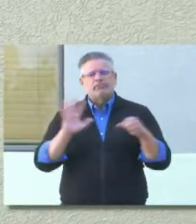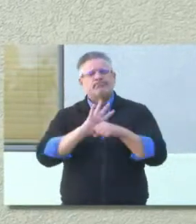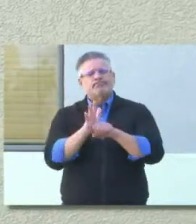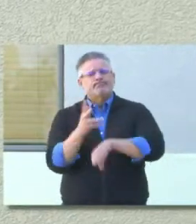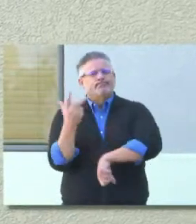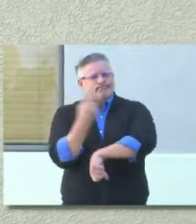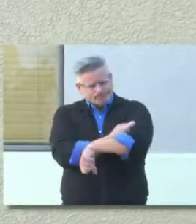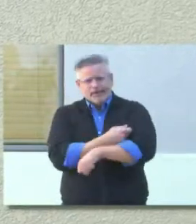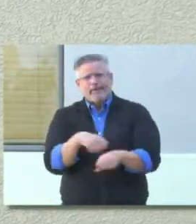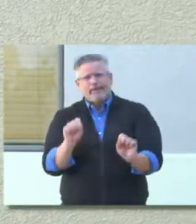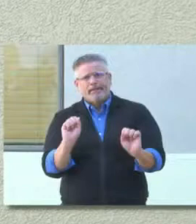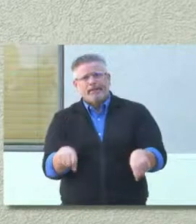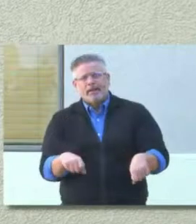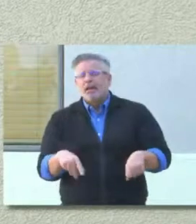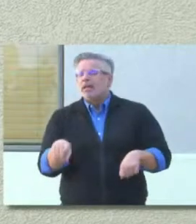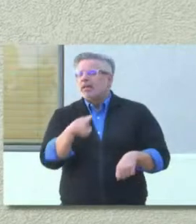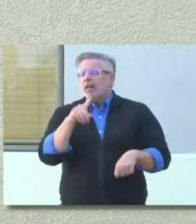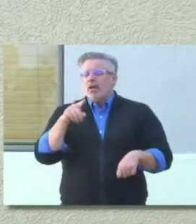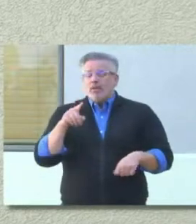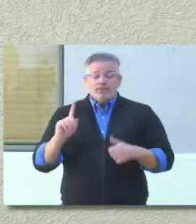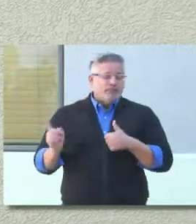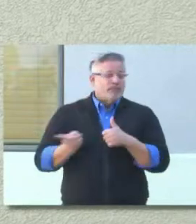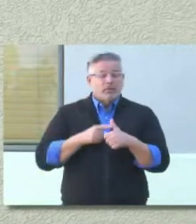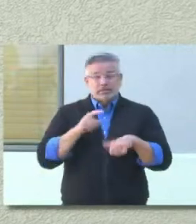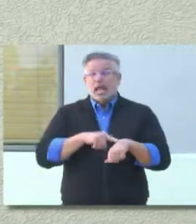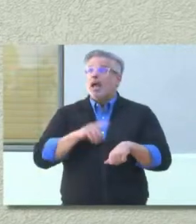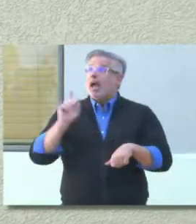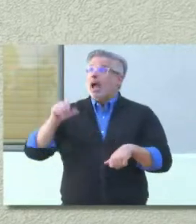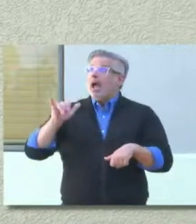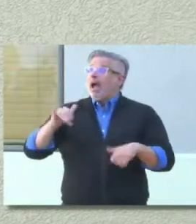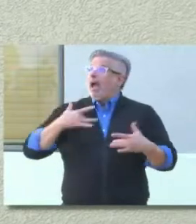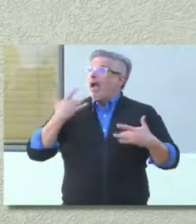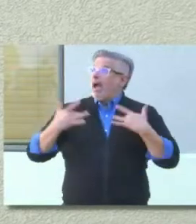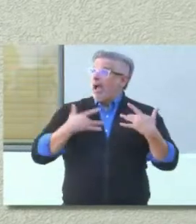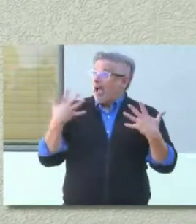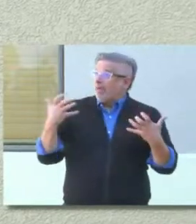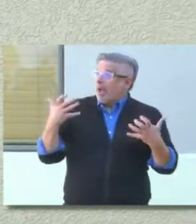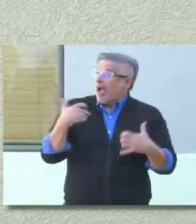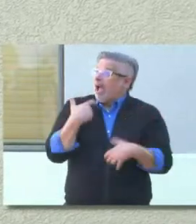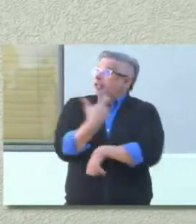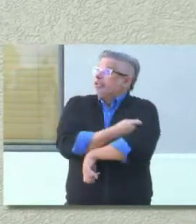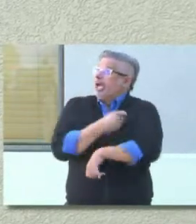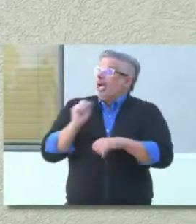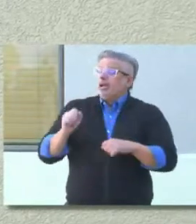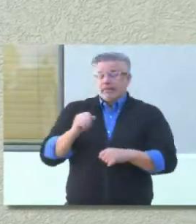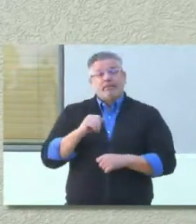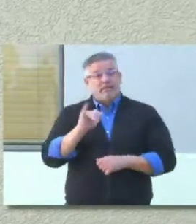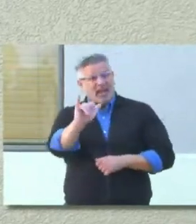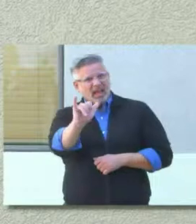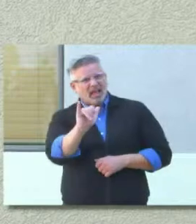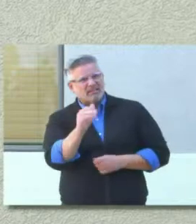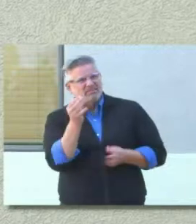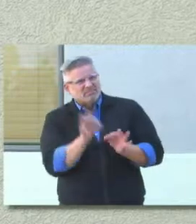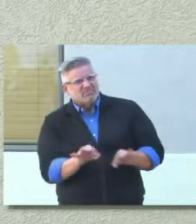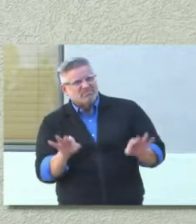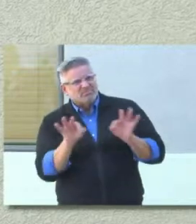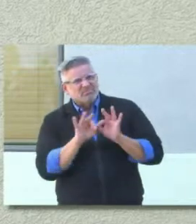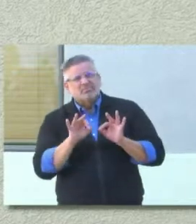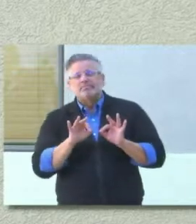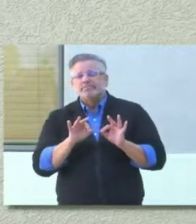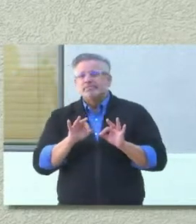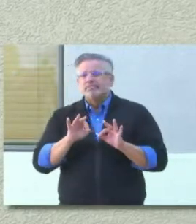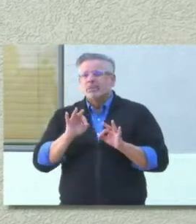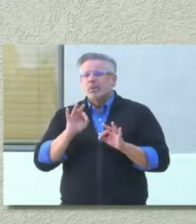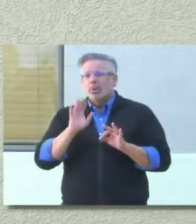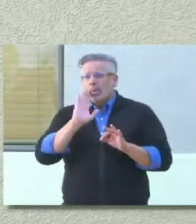their vaccines. In fact, they're so excited. For the first time, they're excited to go get a shot. That tells you something. I think in return, they're going